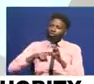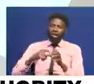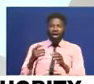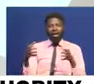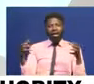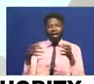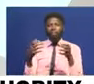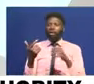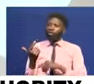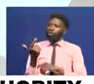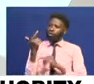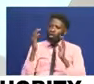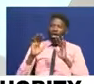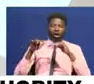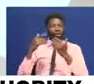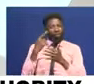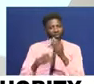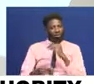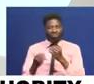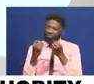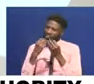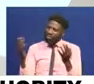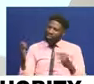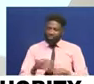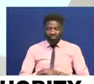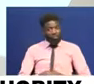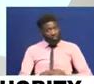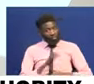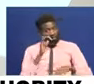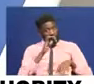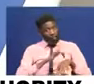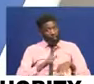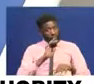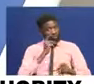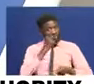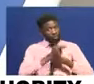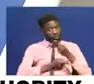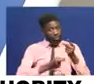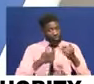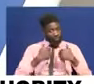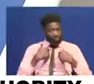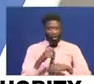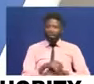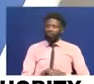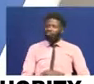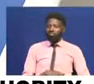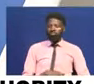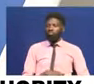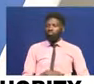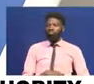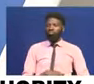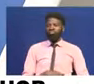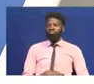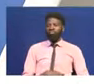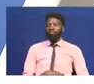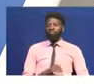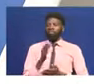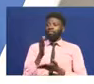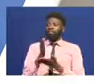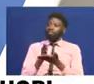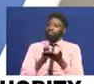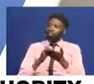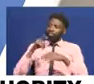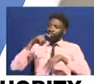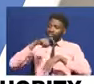There are many. How are they impacting your turnaround process? If you ask me, it's a double-edged sword. There are times when you have got a